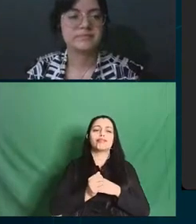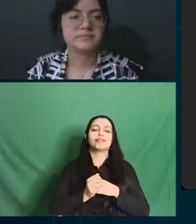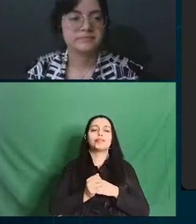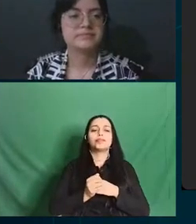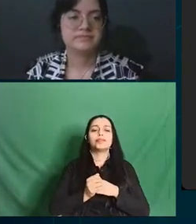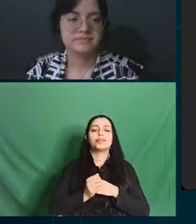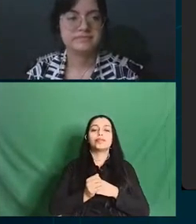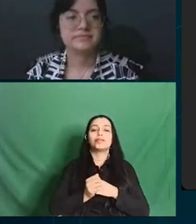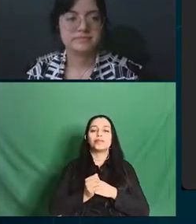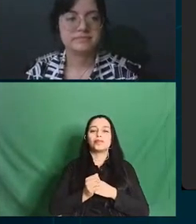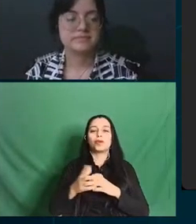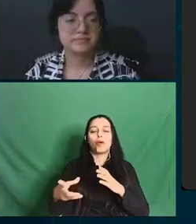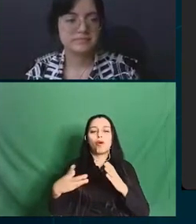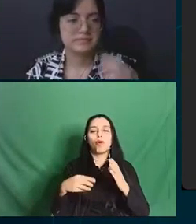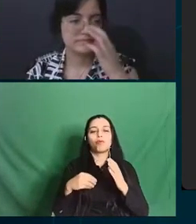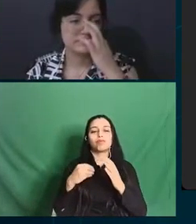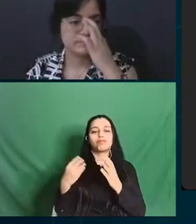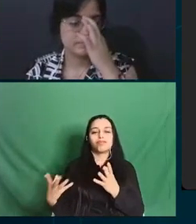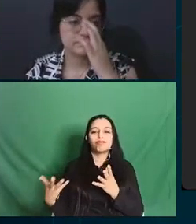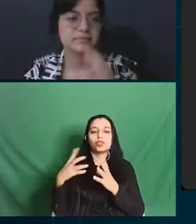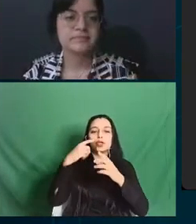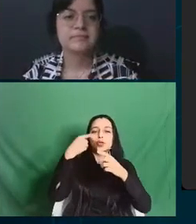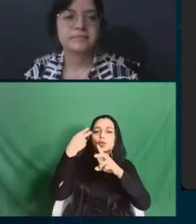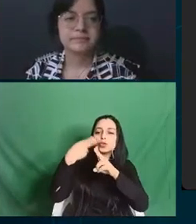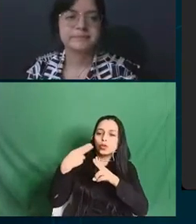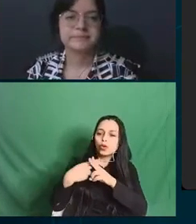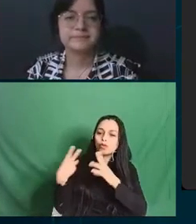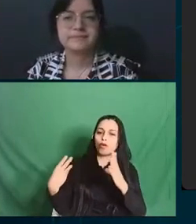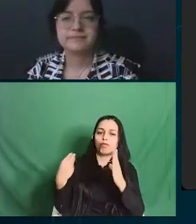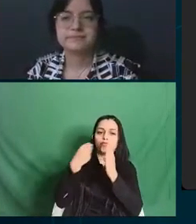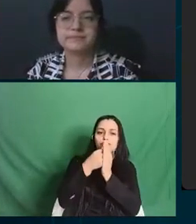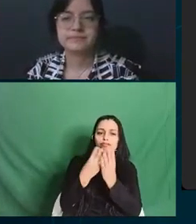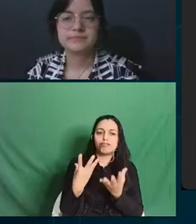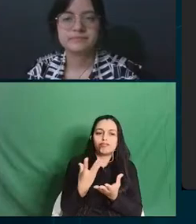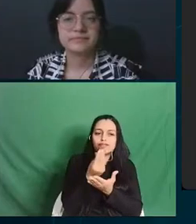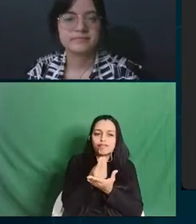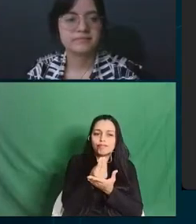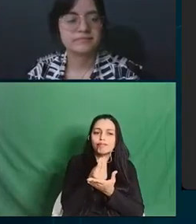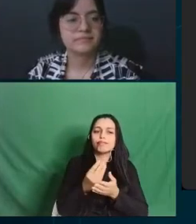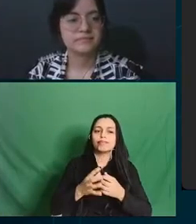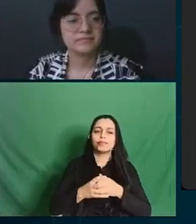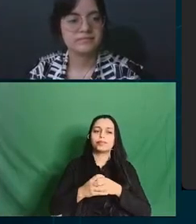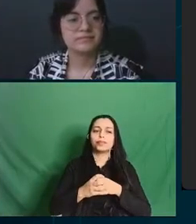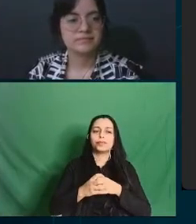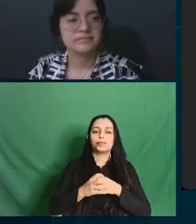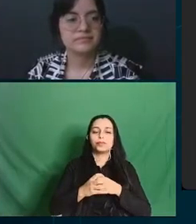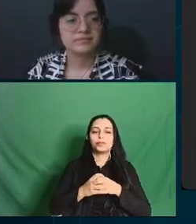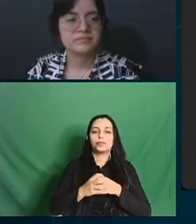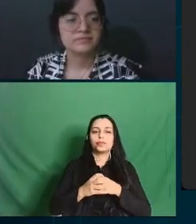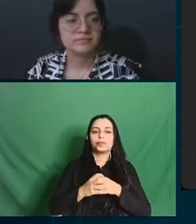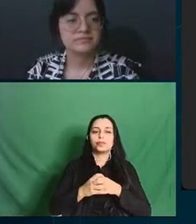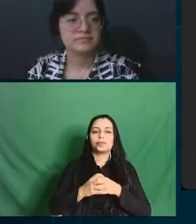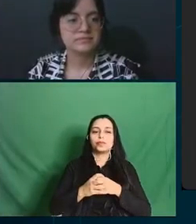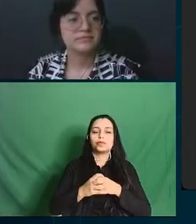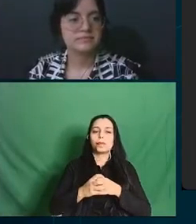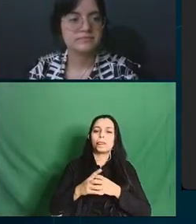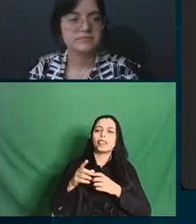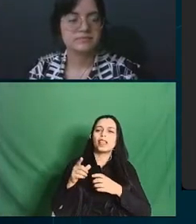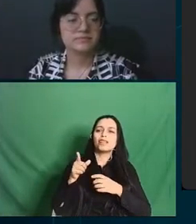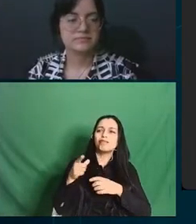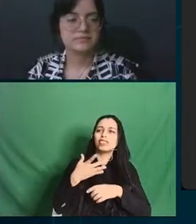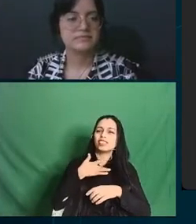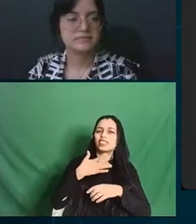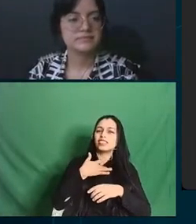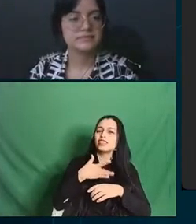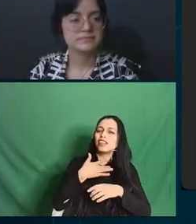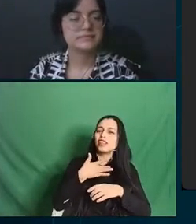it as the source of the data, right? So it is your sensing mechanisms out in the